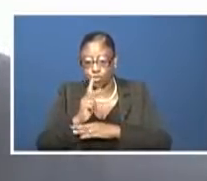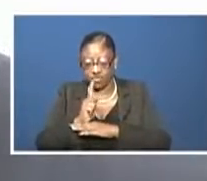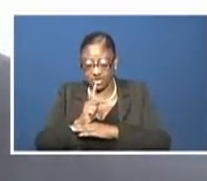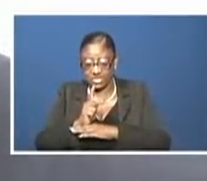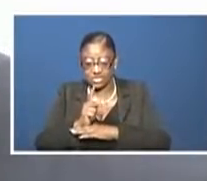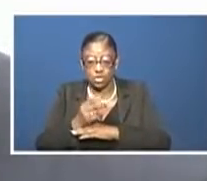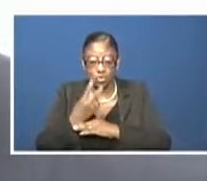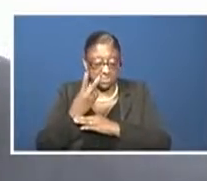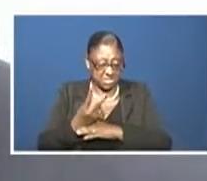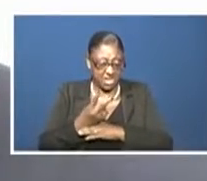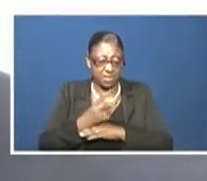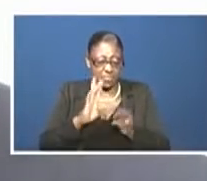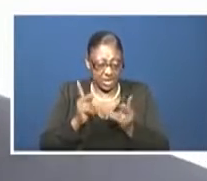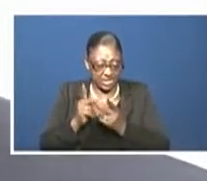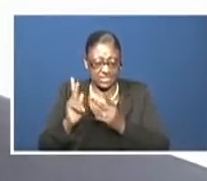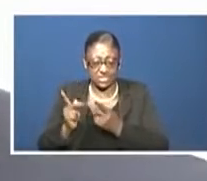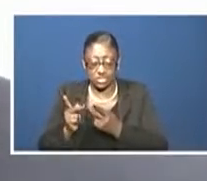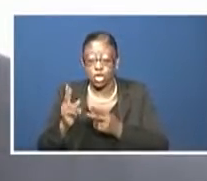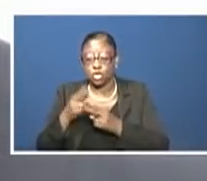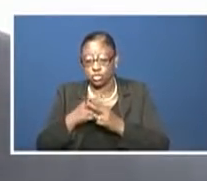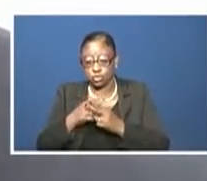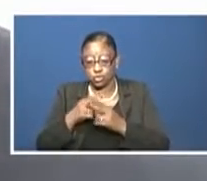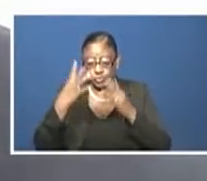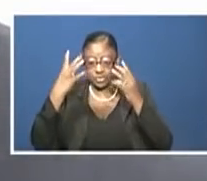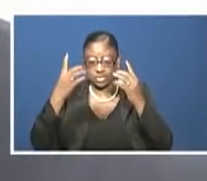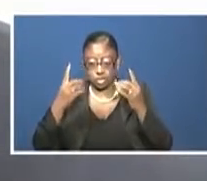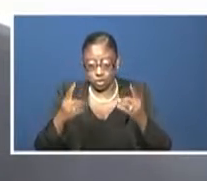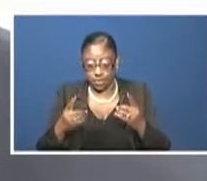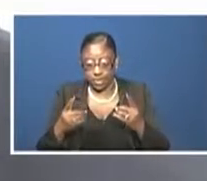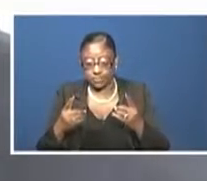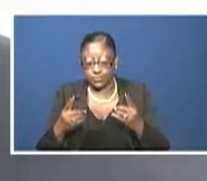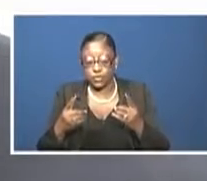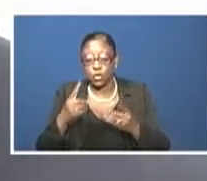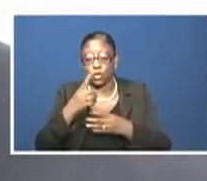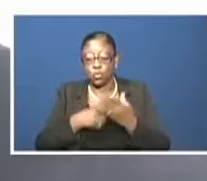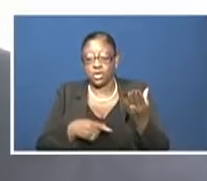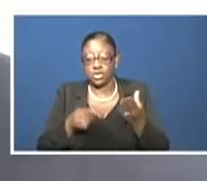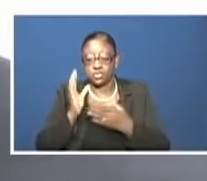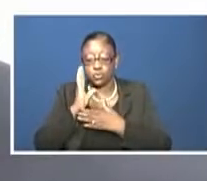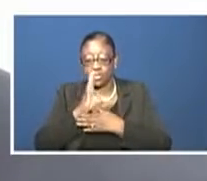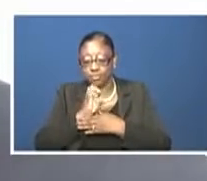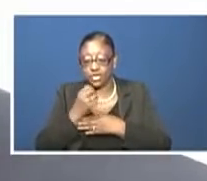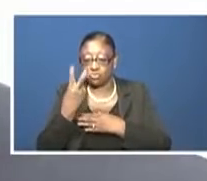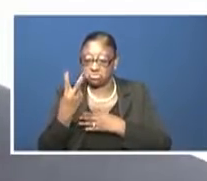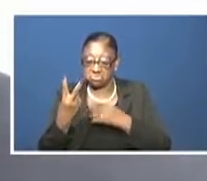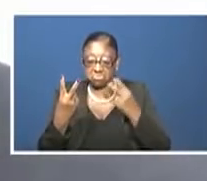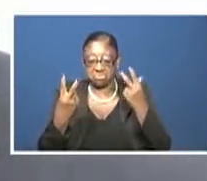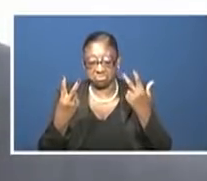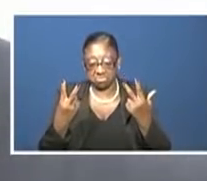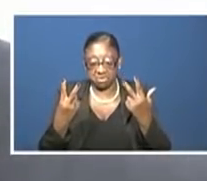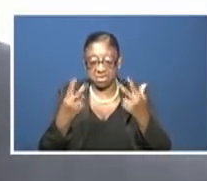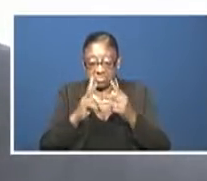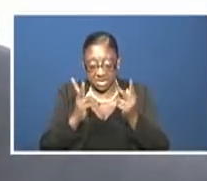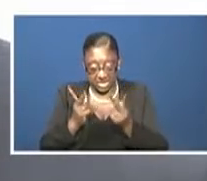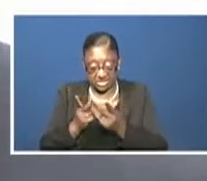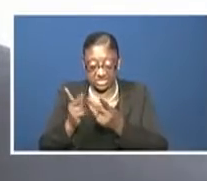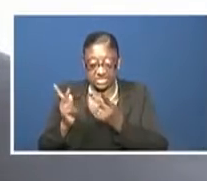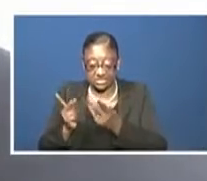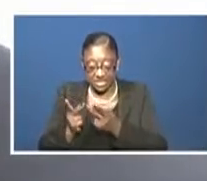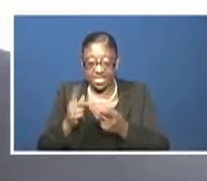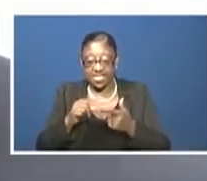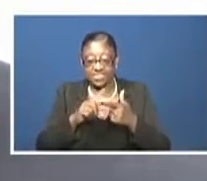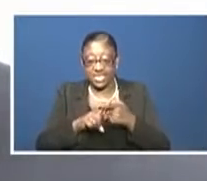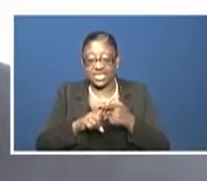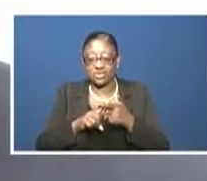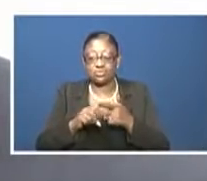that we're looking at. Very soon, we'll make a determination of what would be 2 or 3 of the appropriate sites. And from there, a